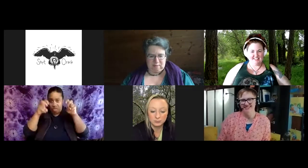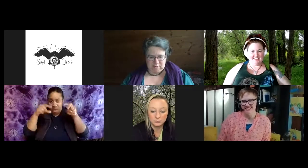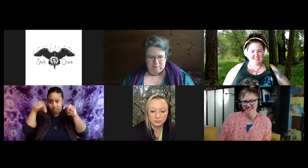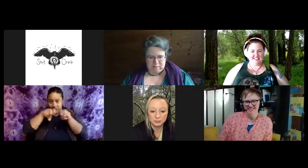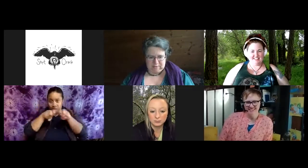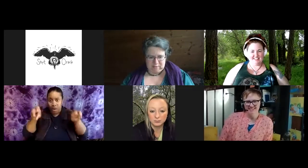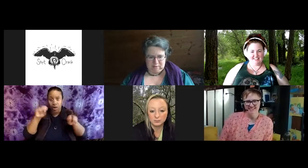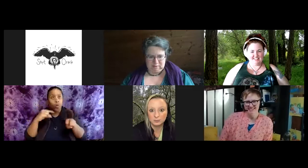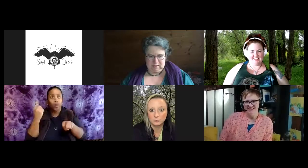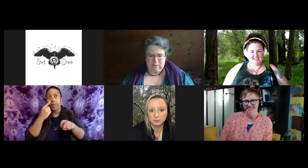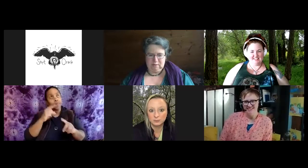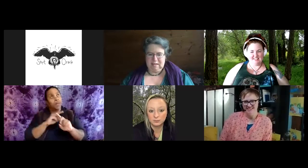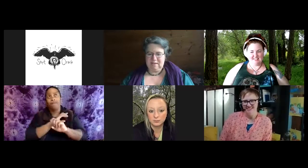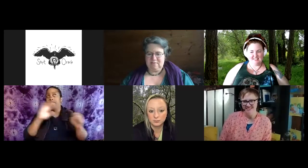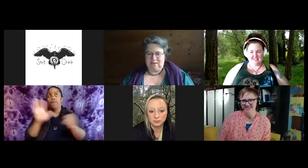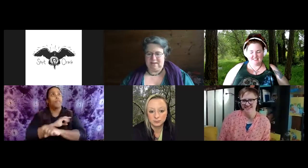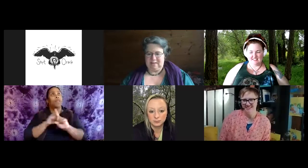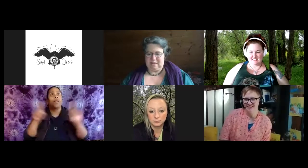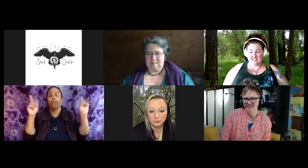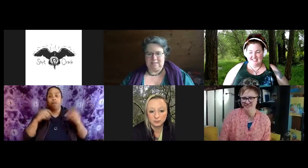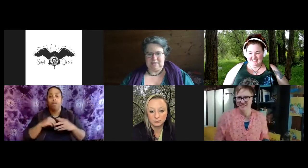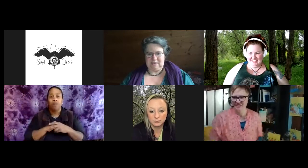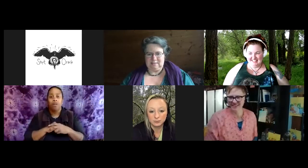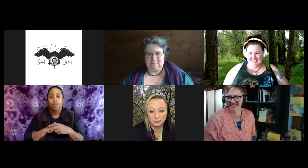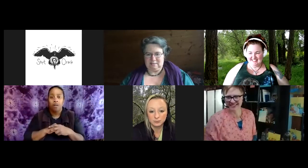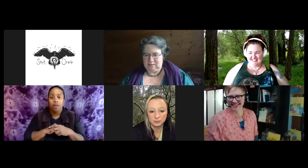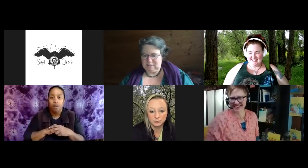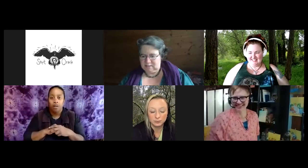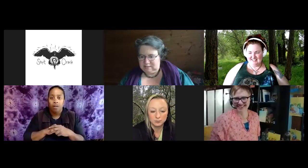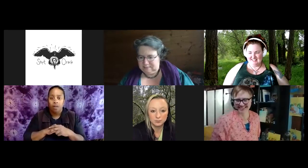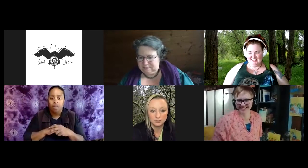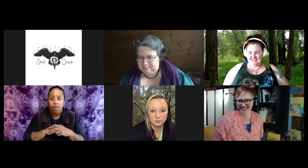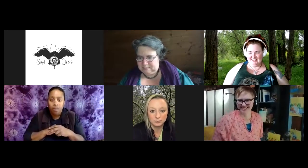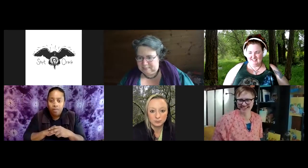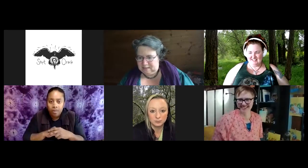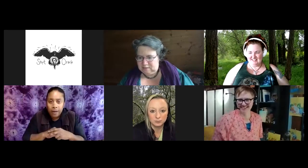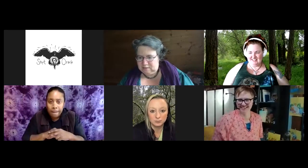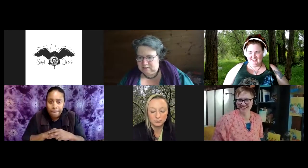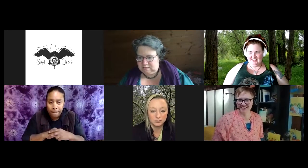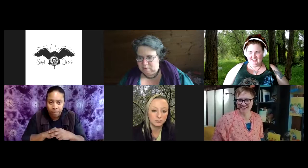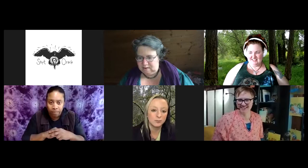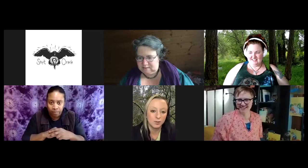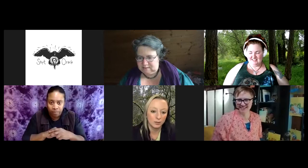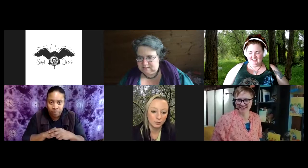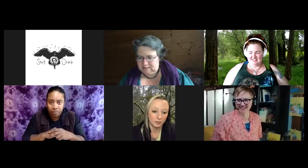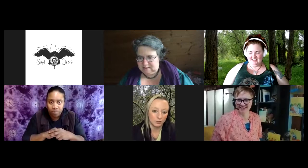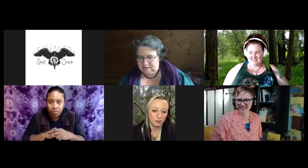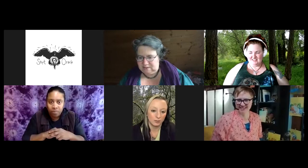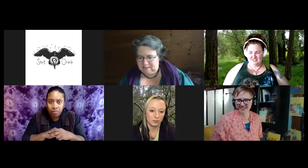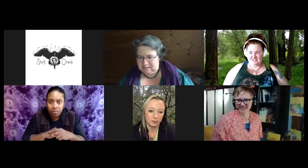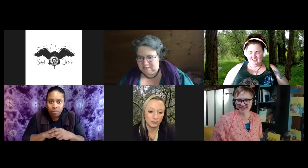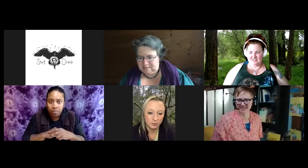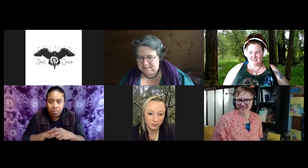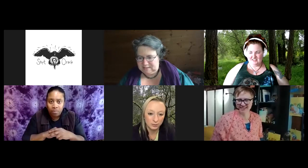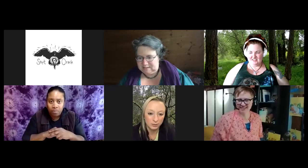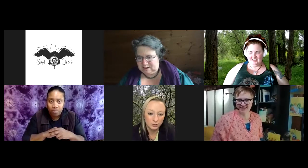bring our, whoa, a whole bunch more words went through, fairy-ish energy to answer the question. Tuning forks. There are